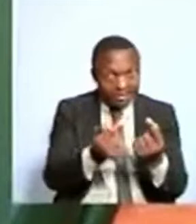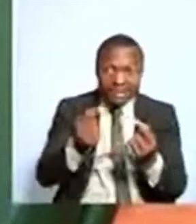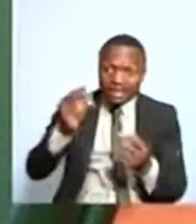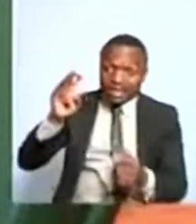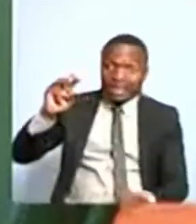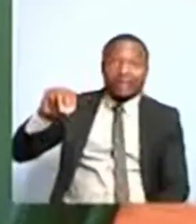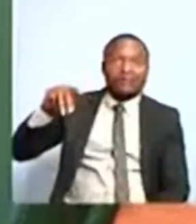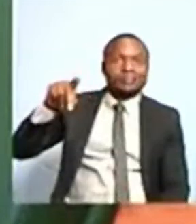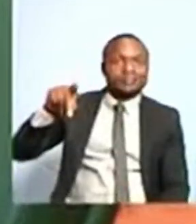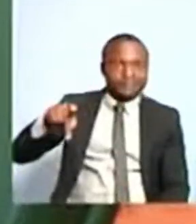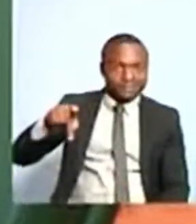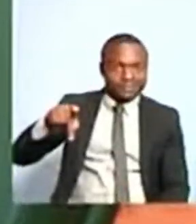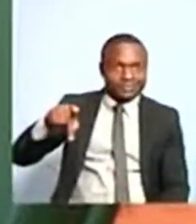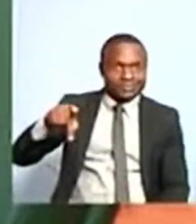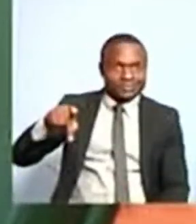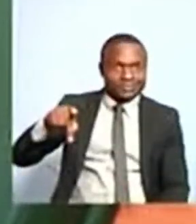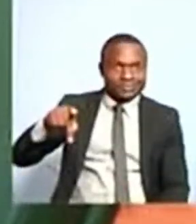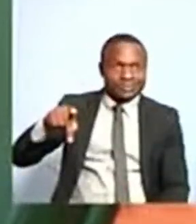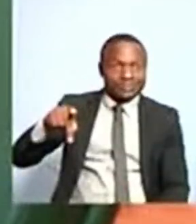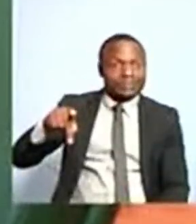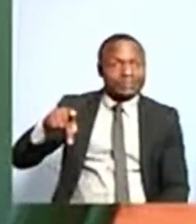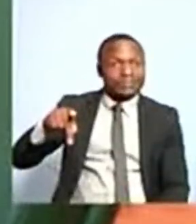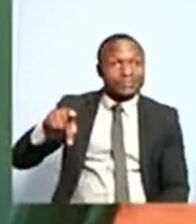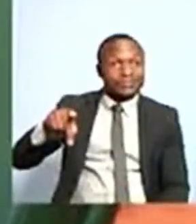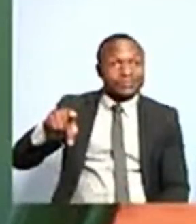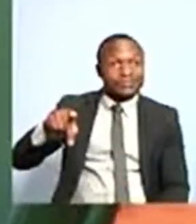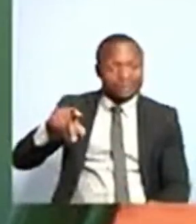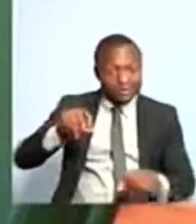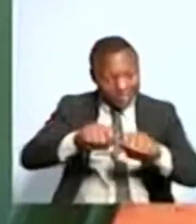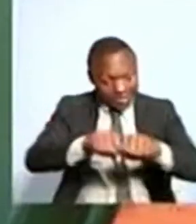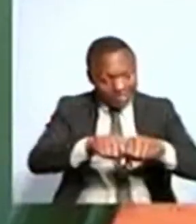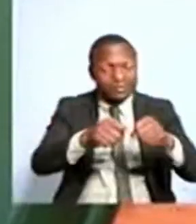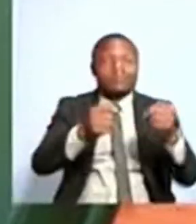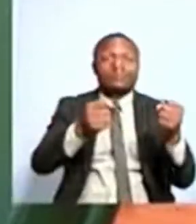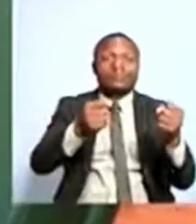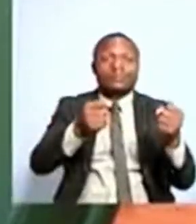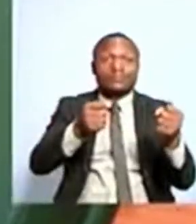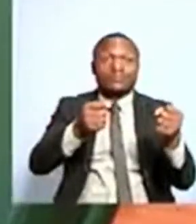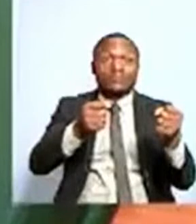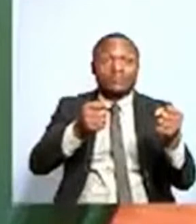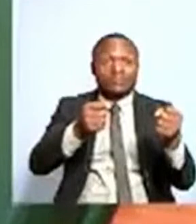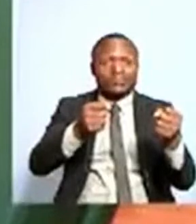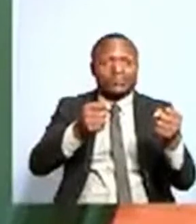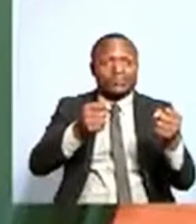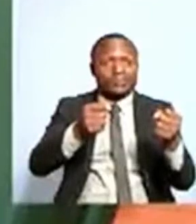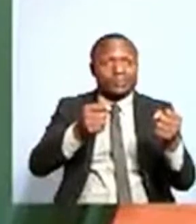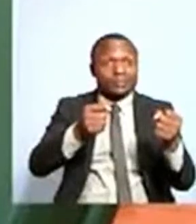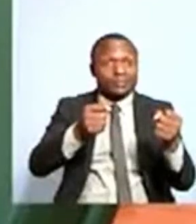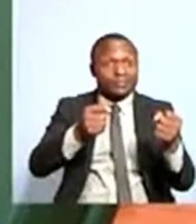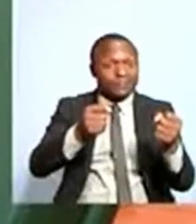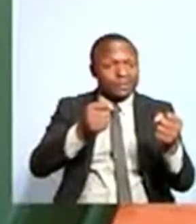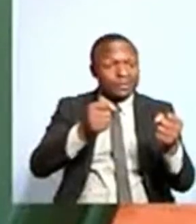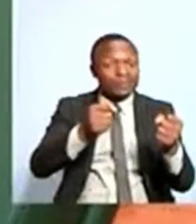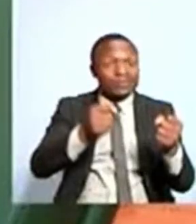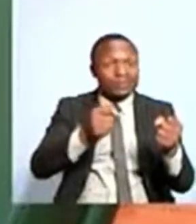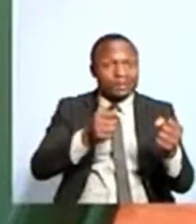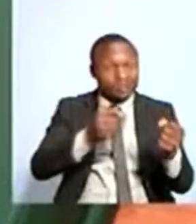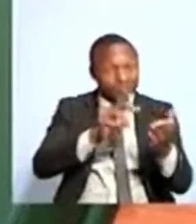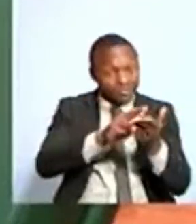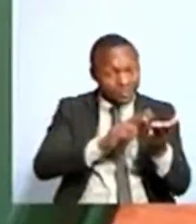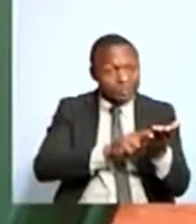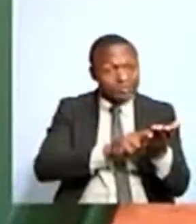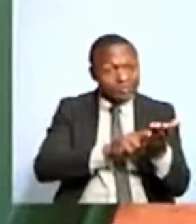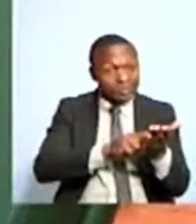member is abrogating his own submission,